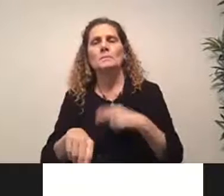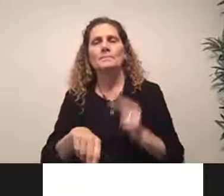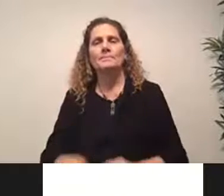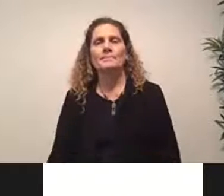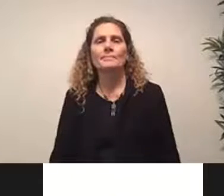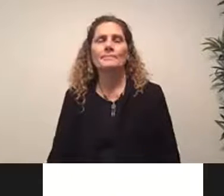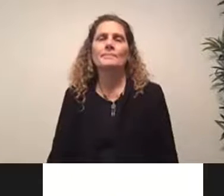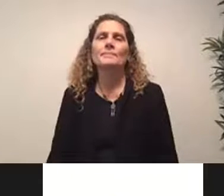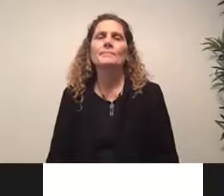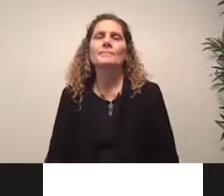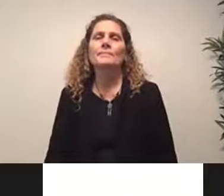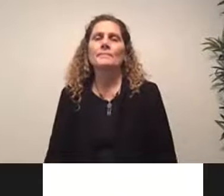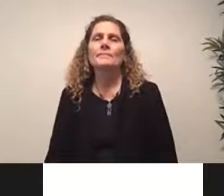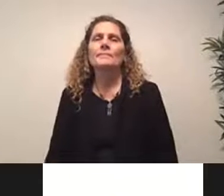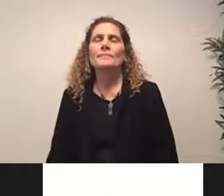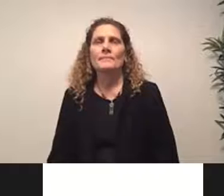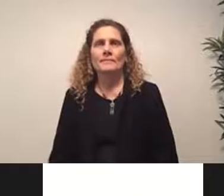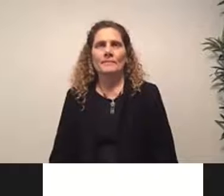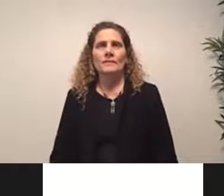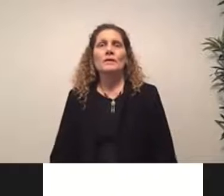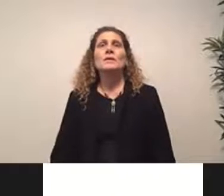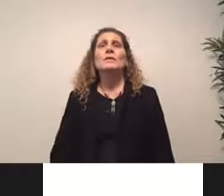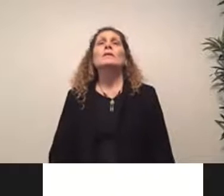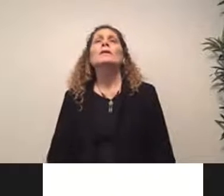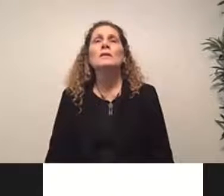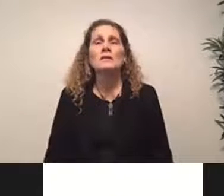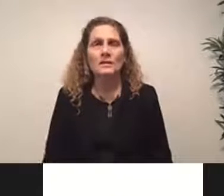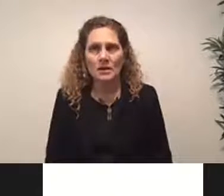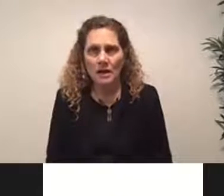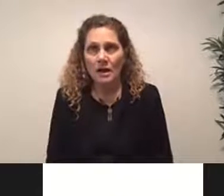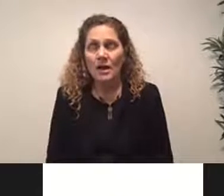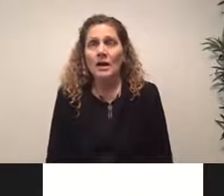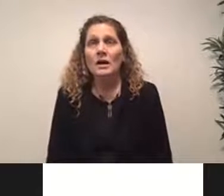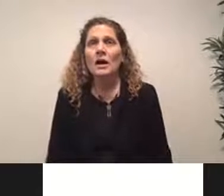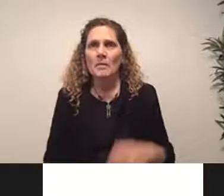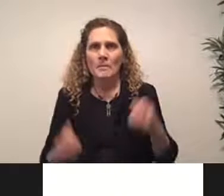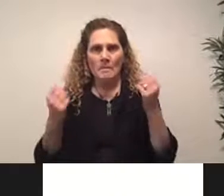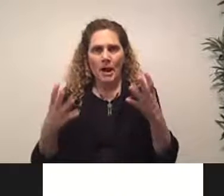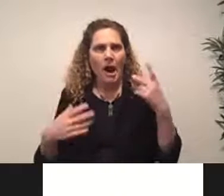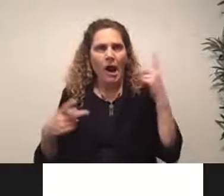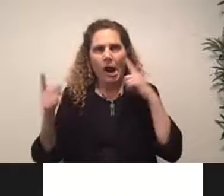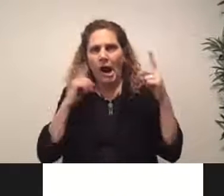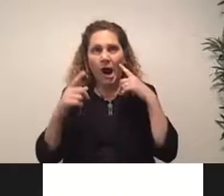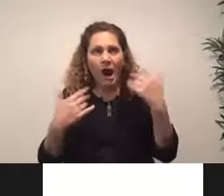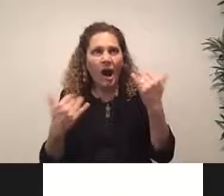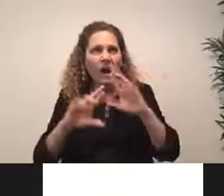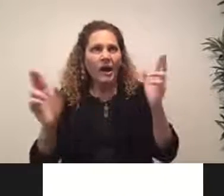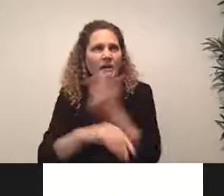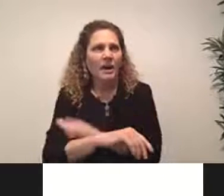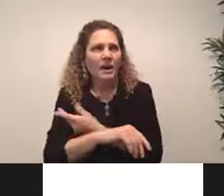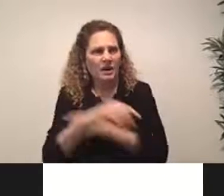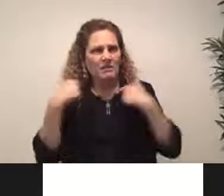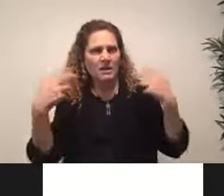hear from people of all walks of life every day, when will I receive the vaccine? And the answer in all cases is frankly